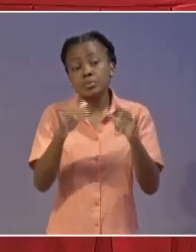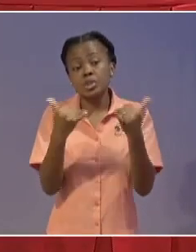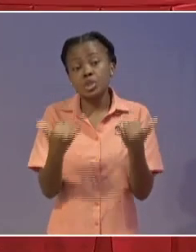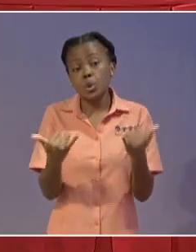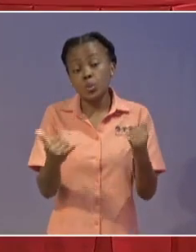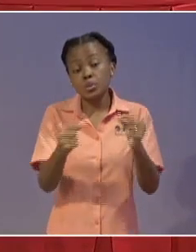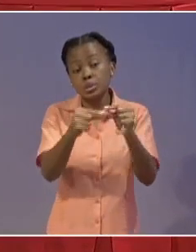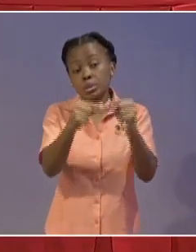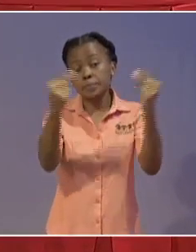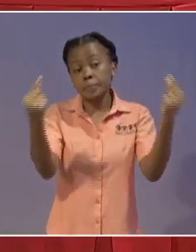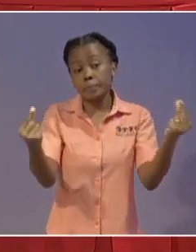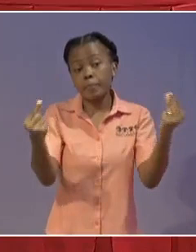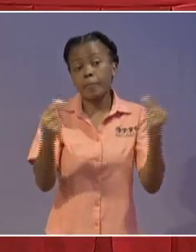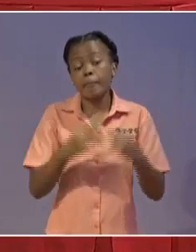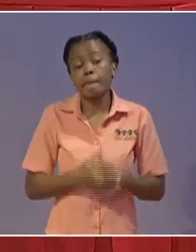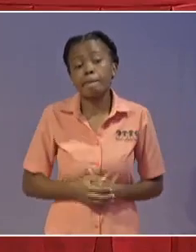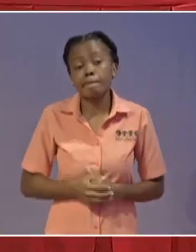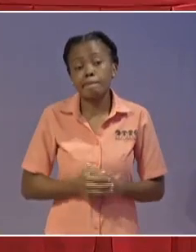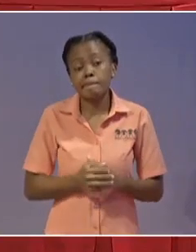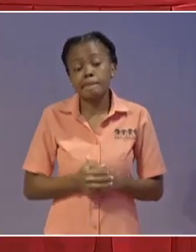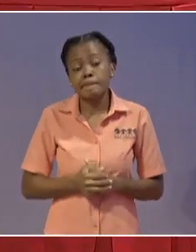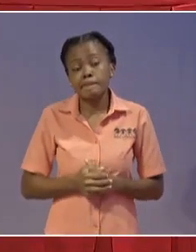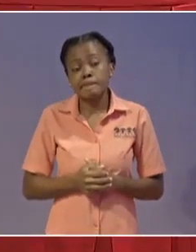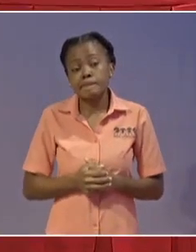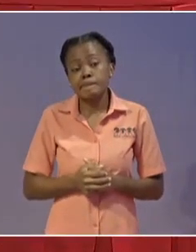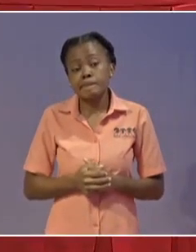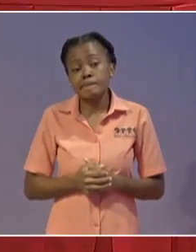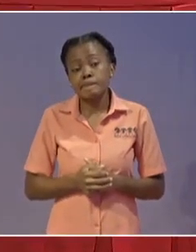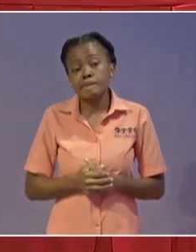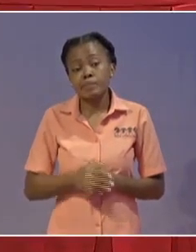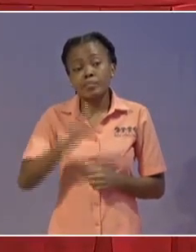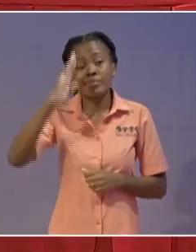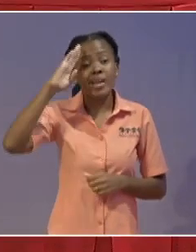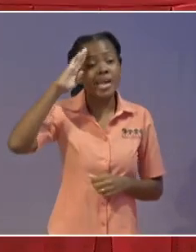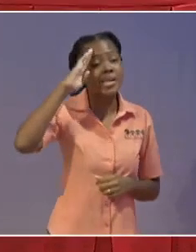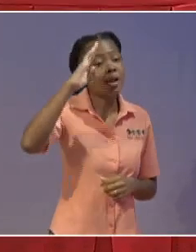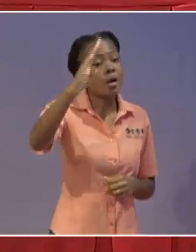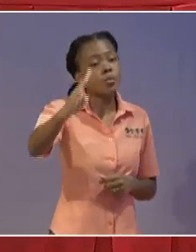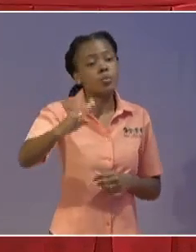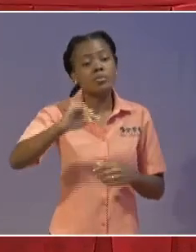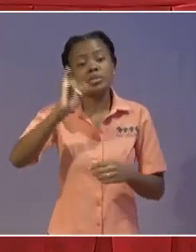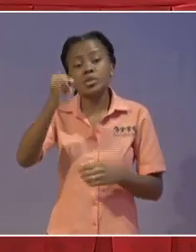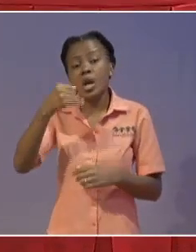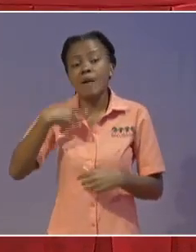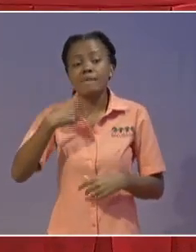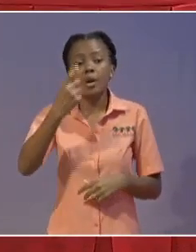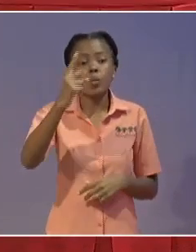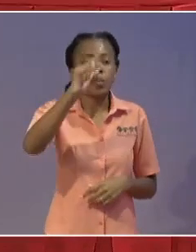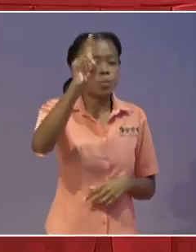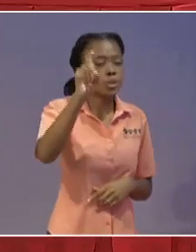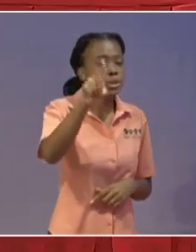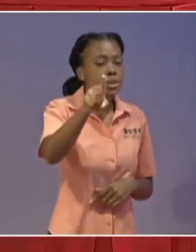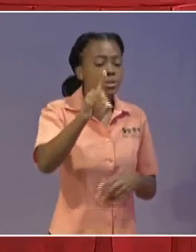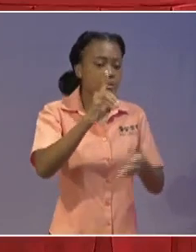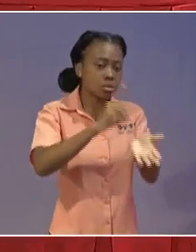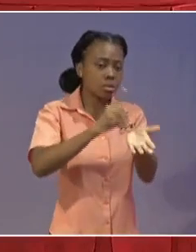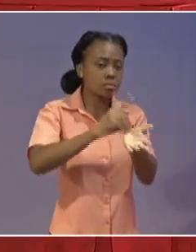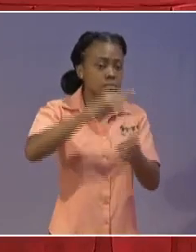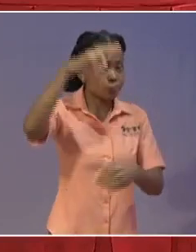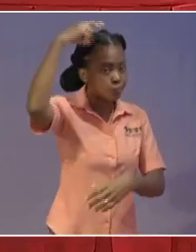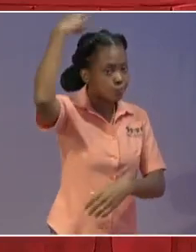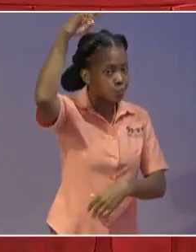Hello, Kersley here from CNC3. I just have one question for the CMO. As you guys continue to